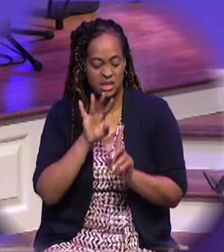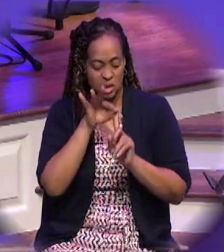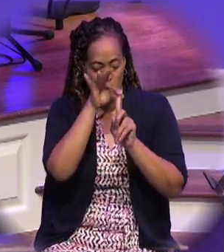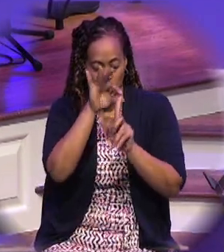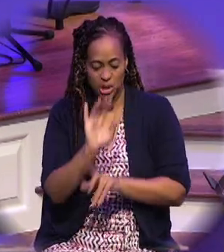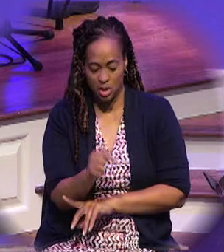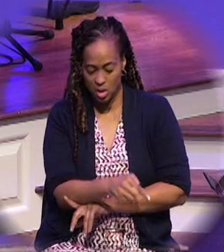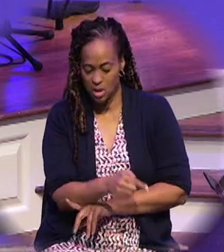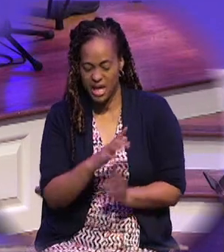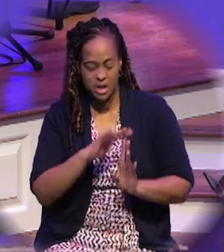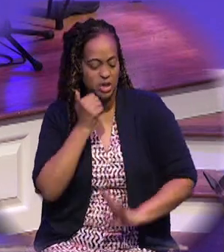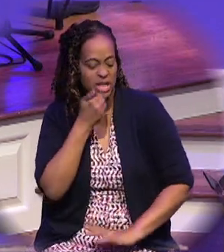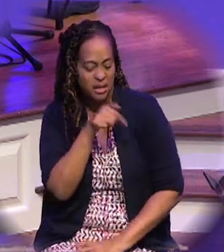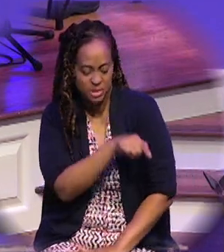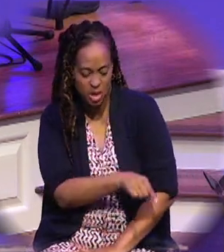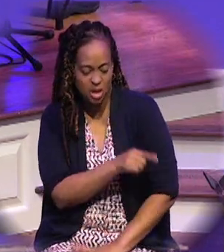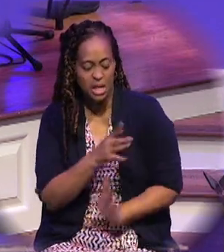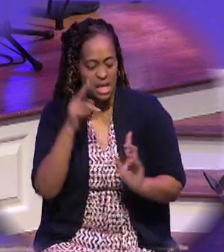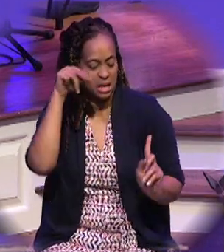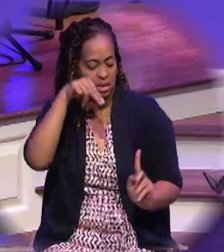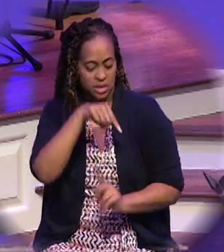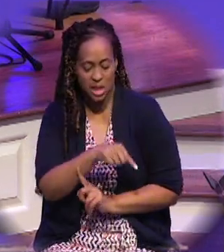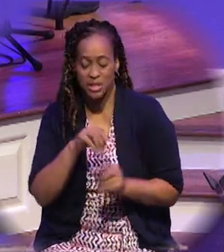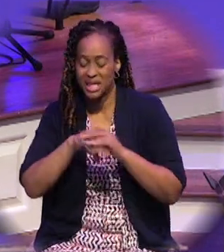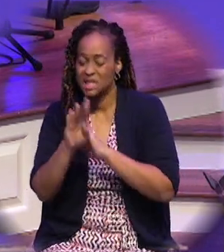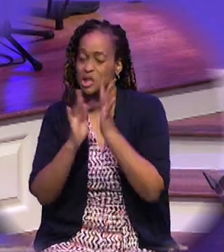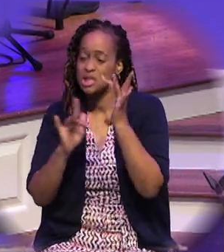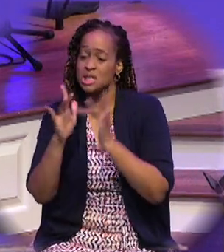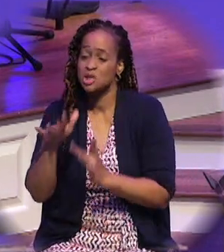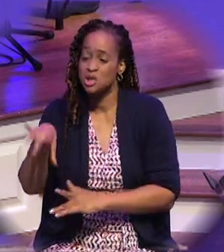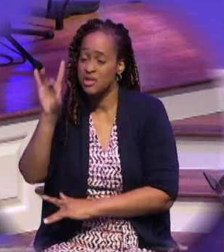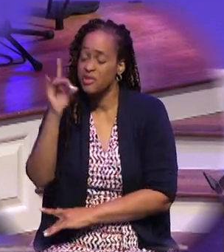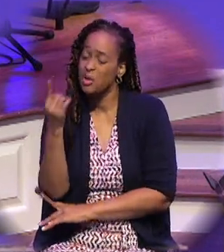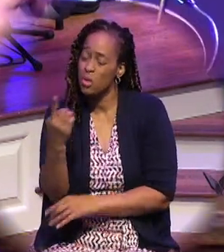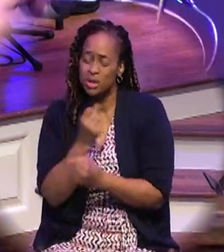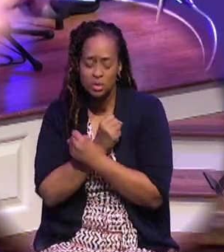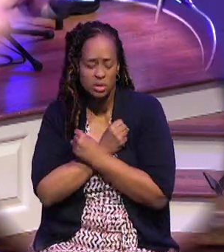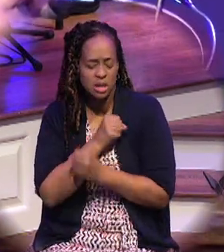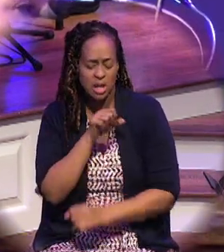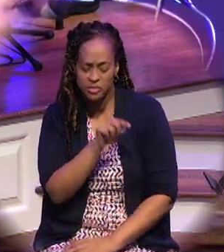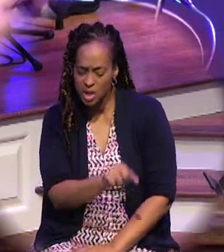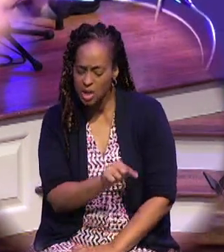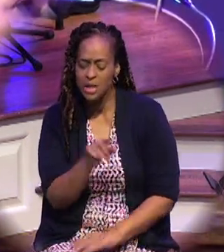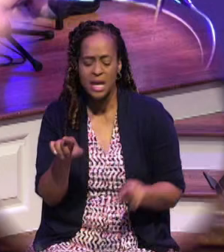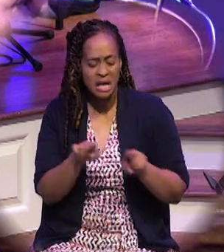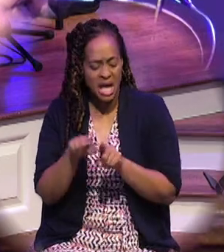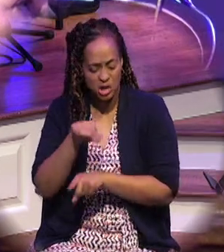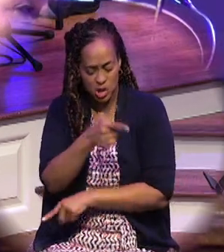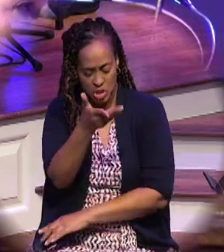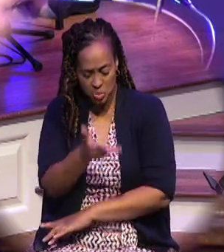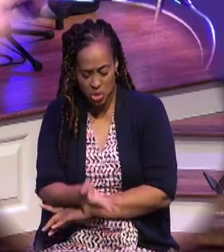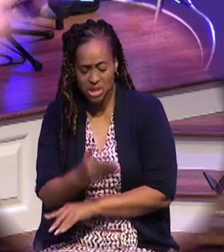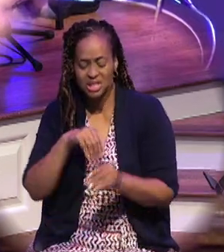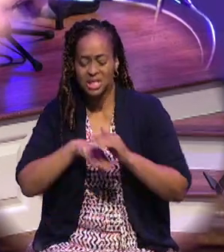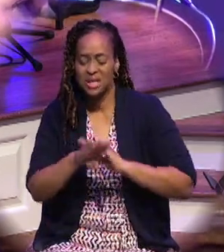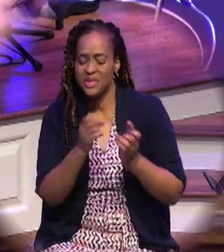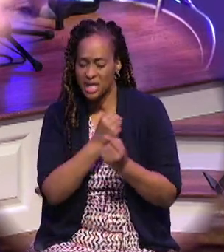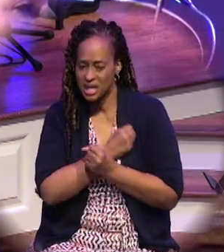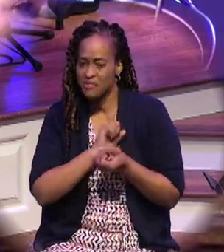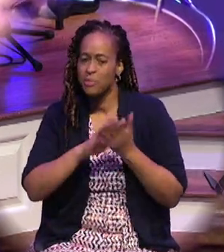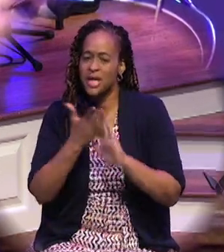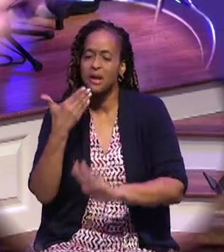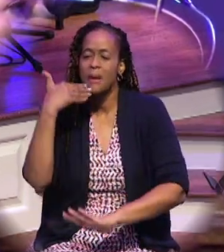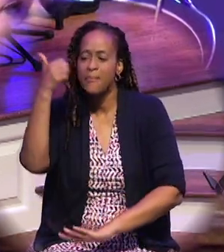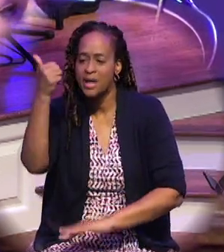shamed her and cut her down. In Jesus, she had found one who loved her as she was, and in that love made her